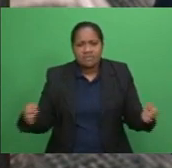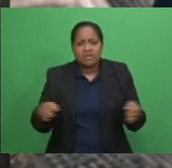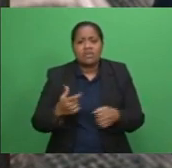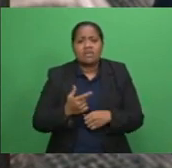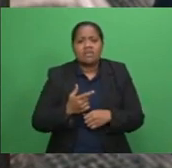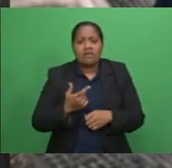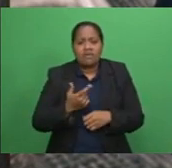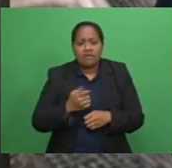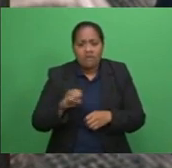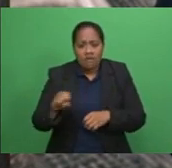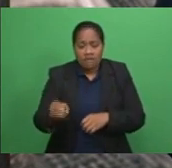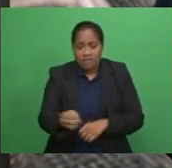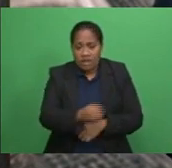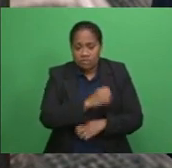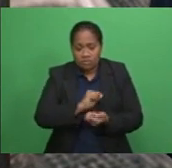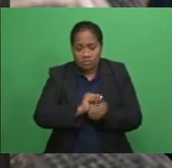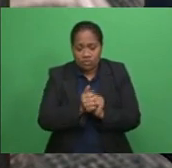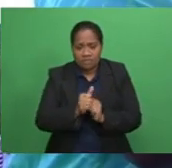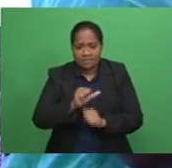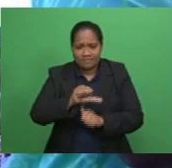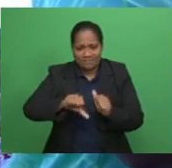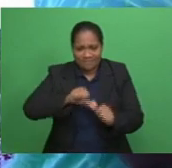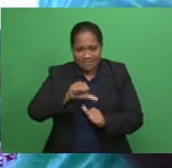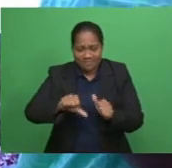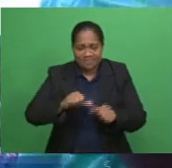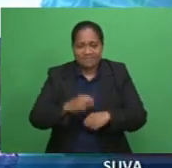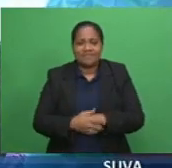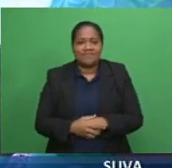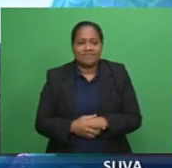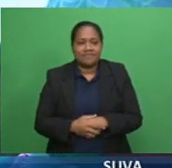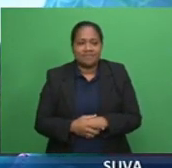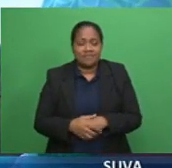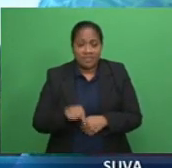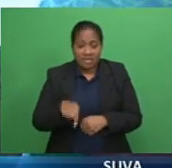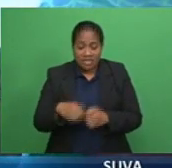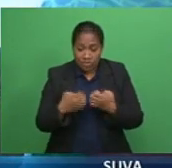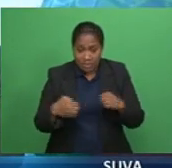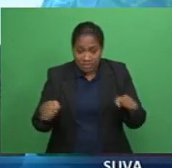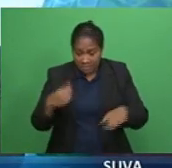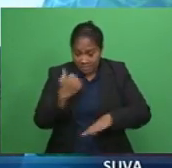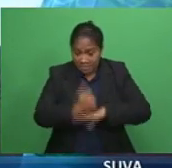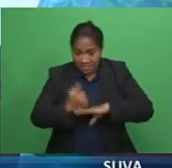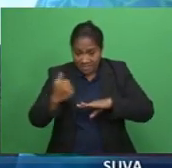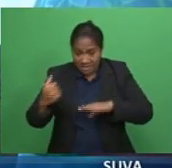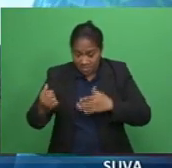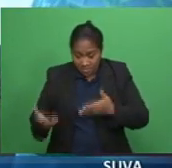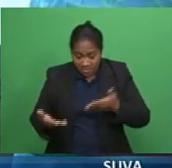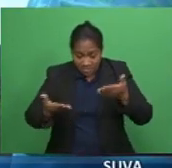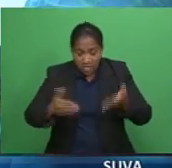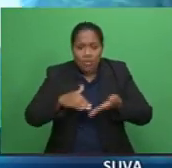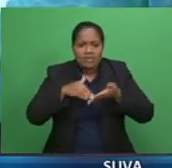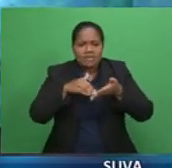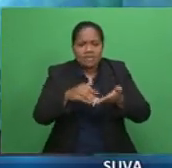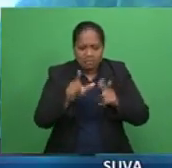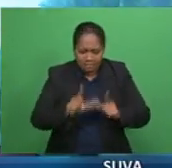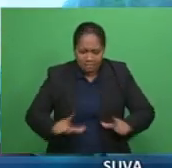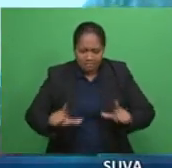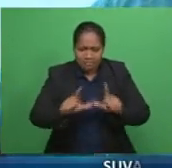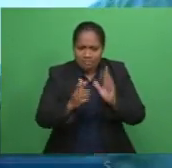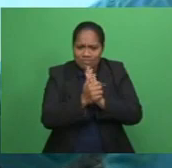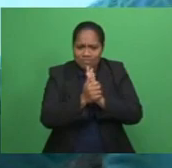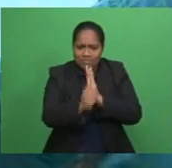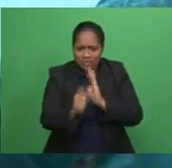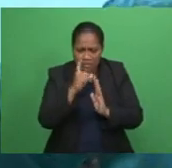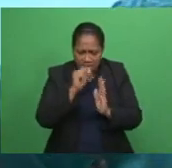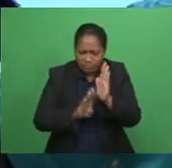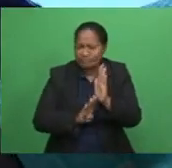Association. Tali Materikula has more. This equipment from the government is to help nurture local talent and foster the growth of